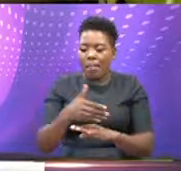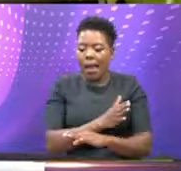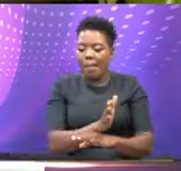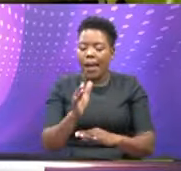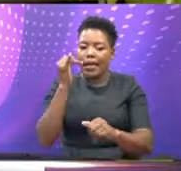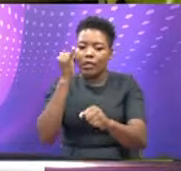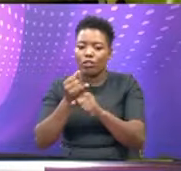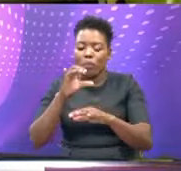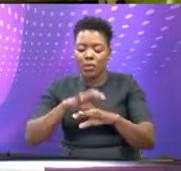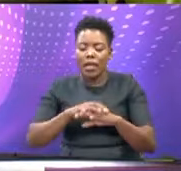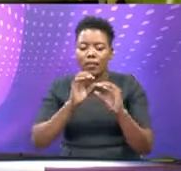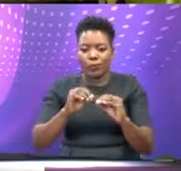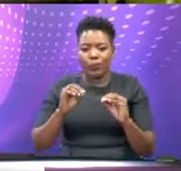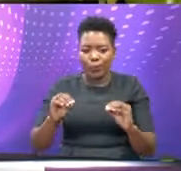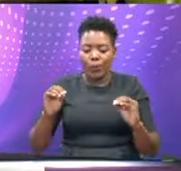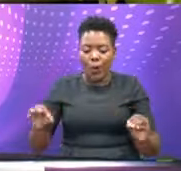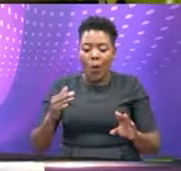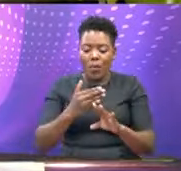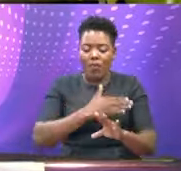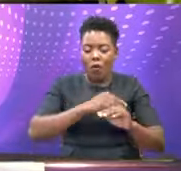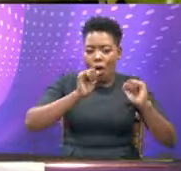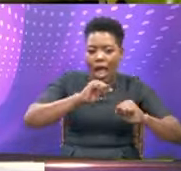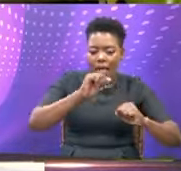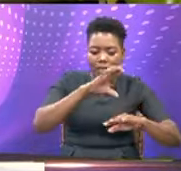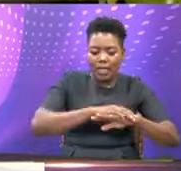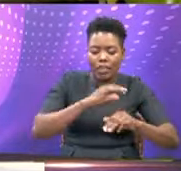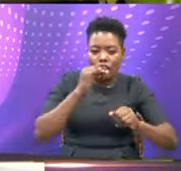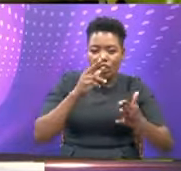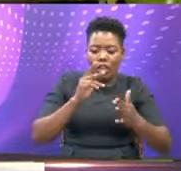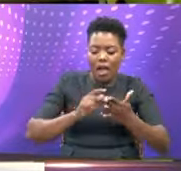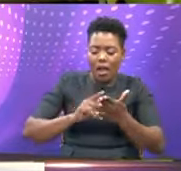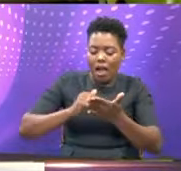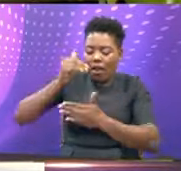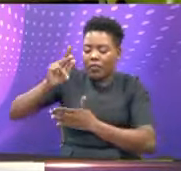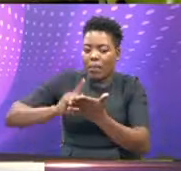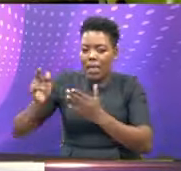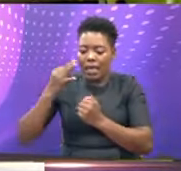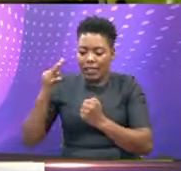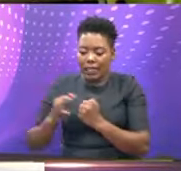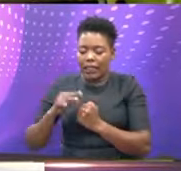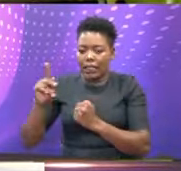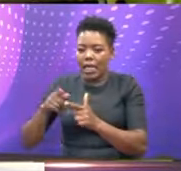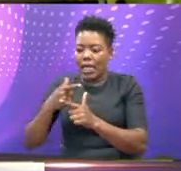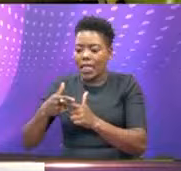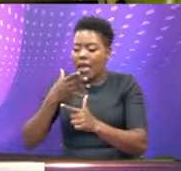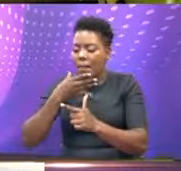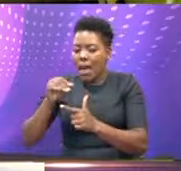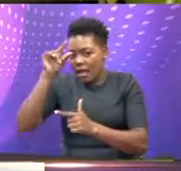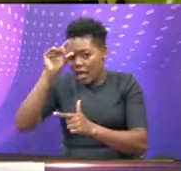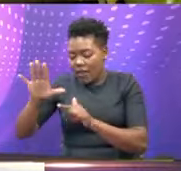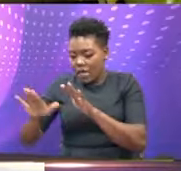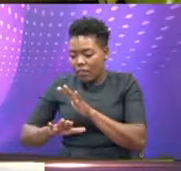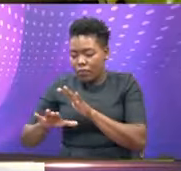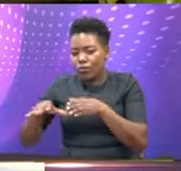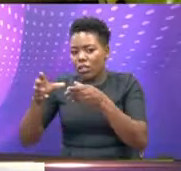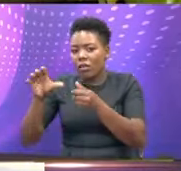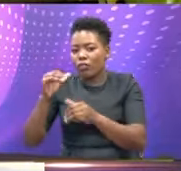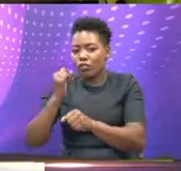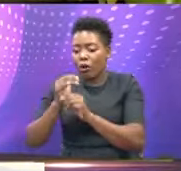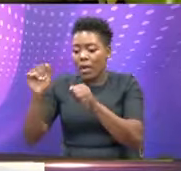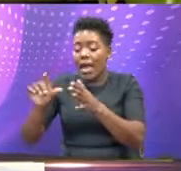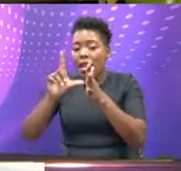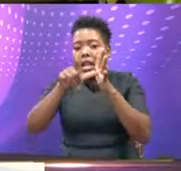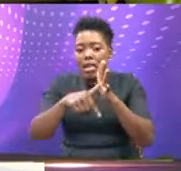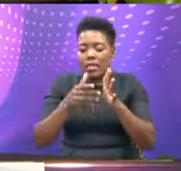Dr. Monda ne ok omiyo tich kane giwinjore kendo kane obandhe omenda makamano, Dr. Monda ne obwogo ngimane.